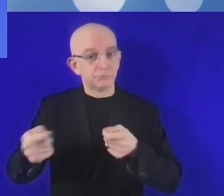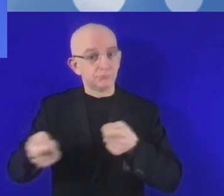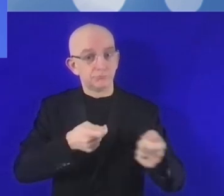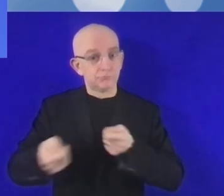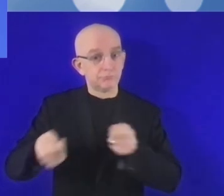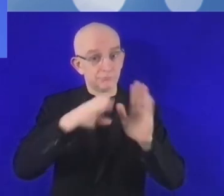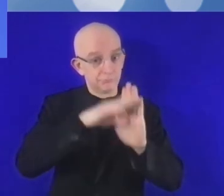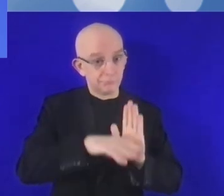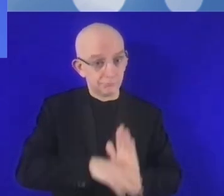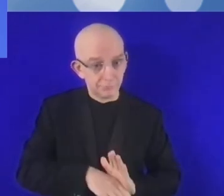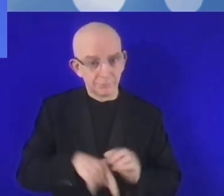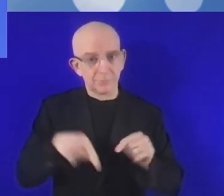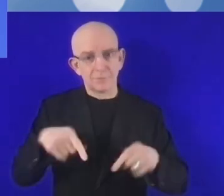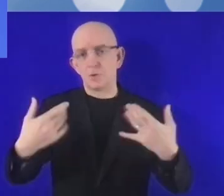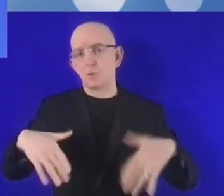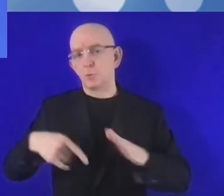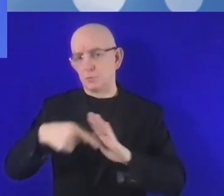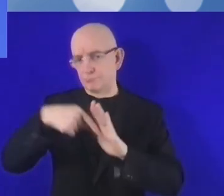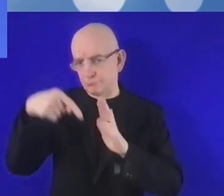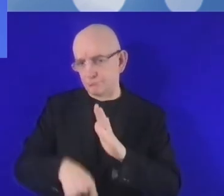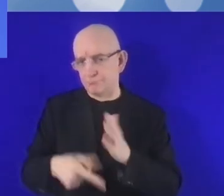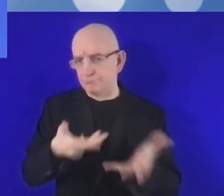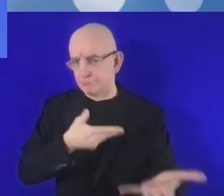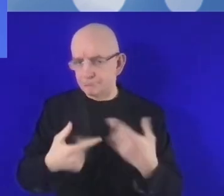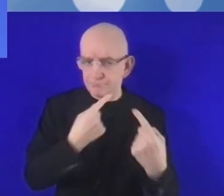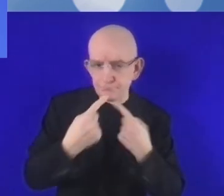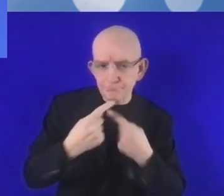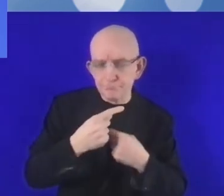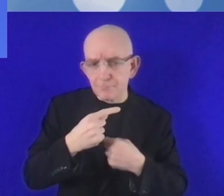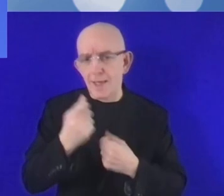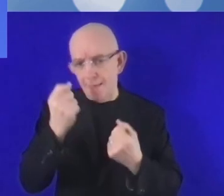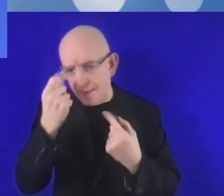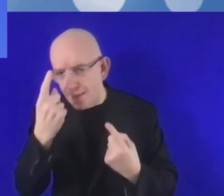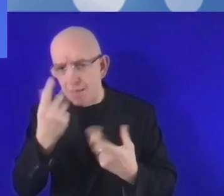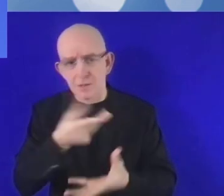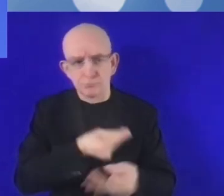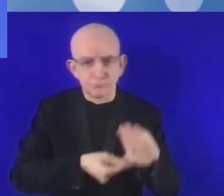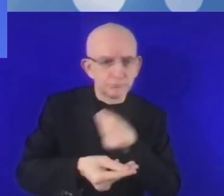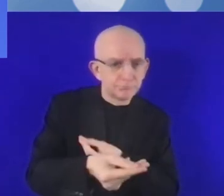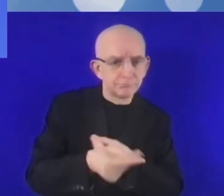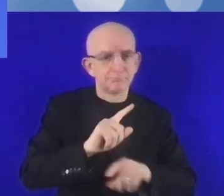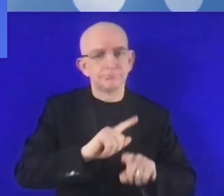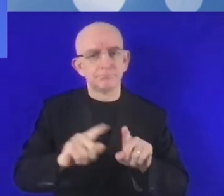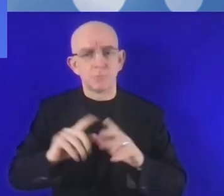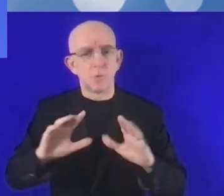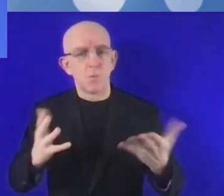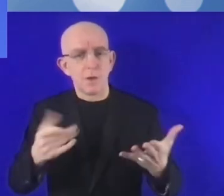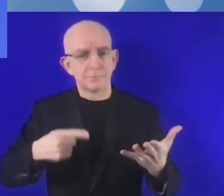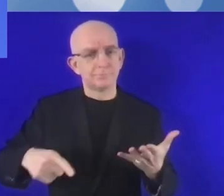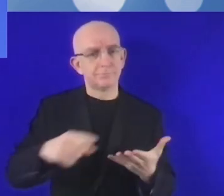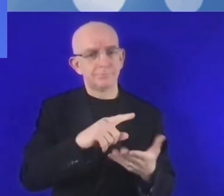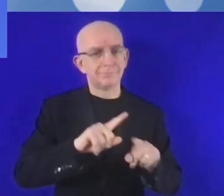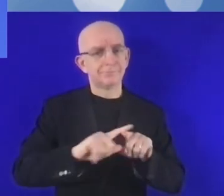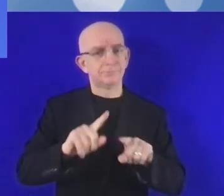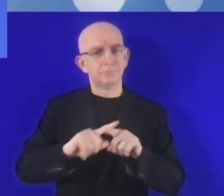and perils of the digital space, showcasing solutions and approaches, and inspiring